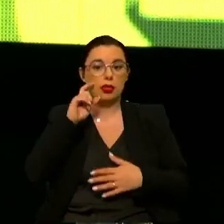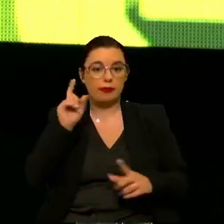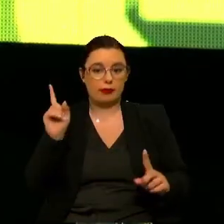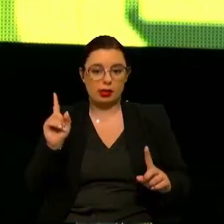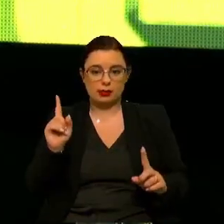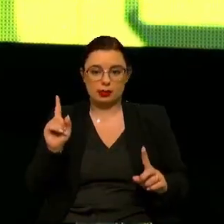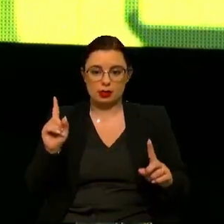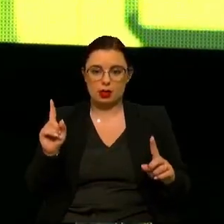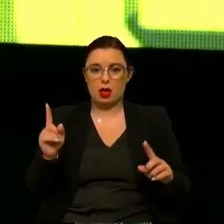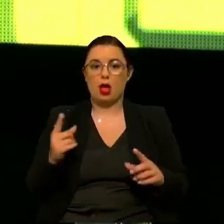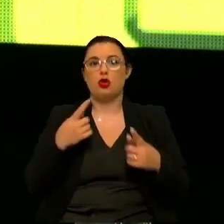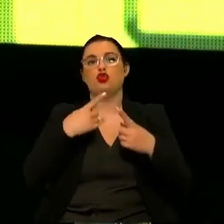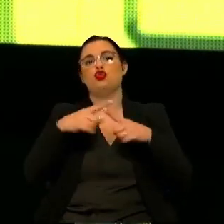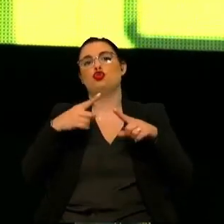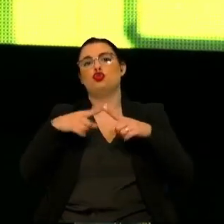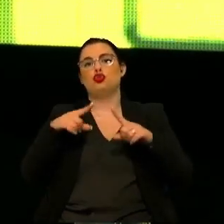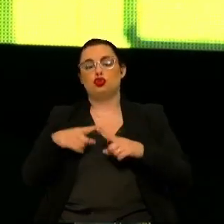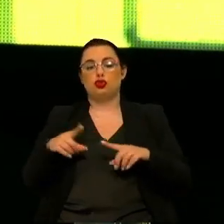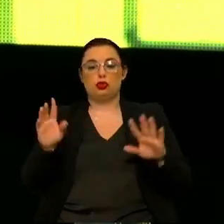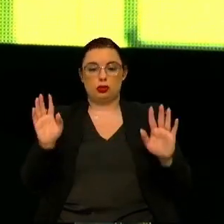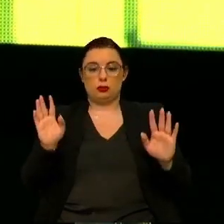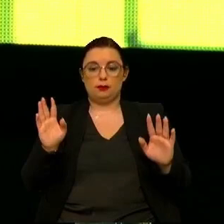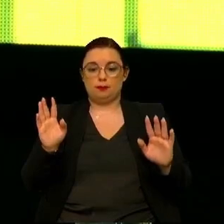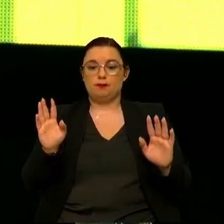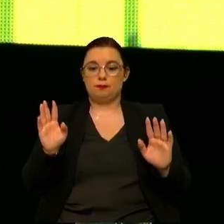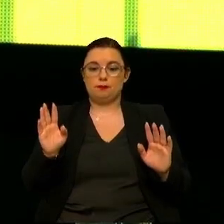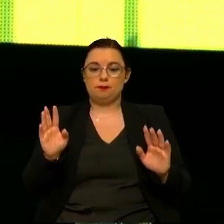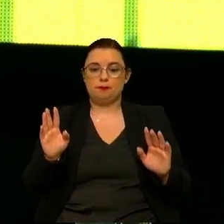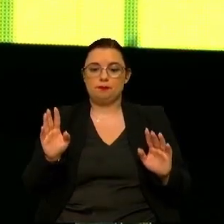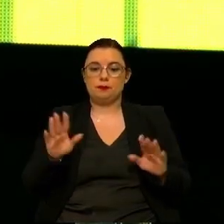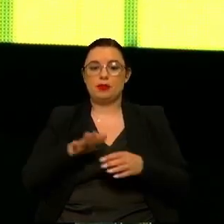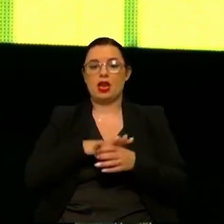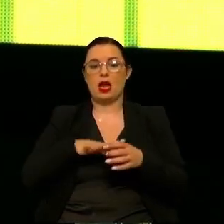not only defense, there are different key users